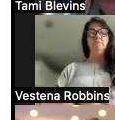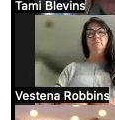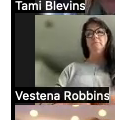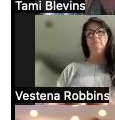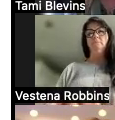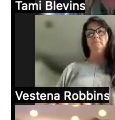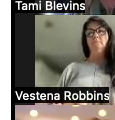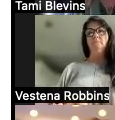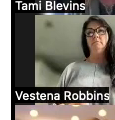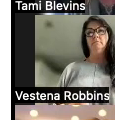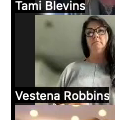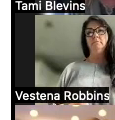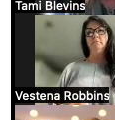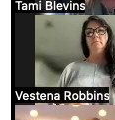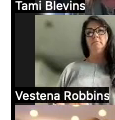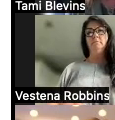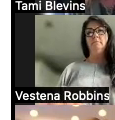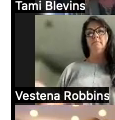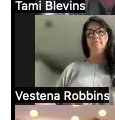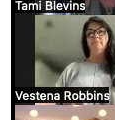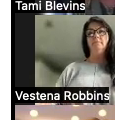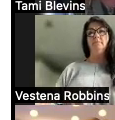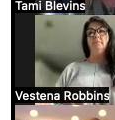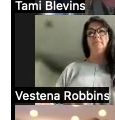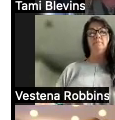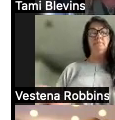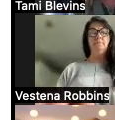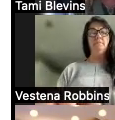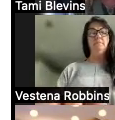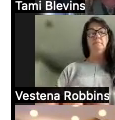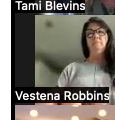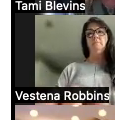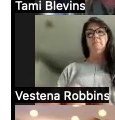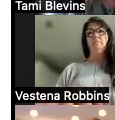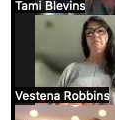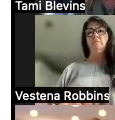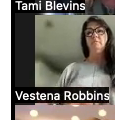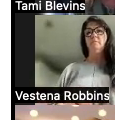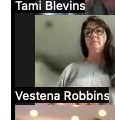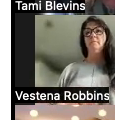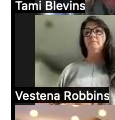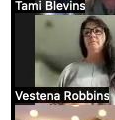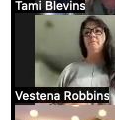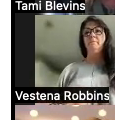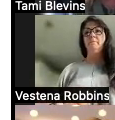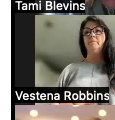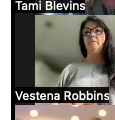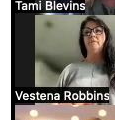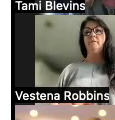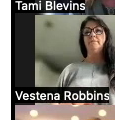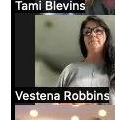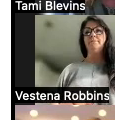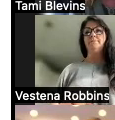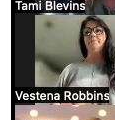Thank you, Beth. Just very quickly, just to kind of familiarize folks with the idea of